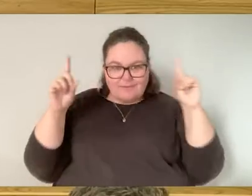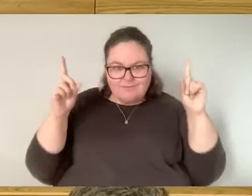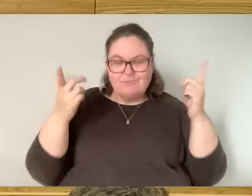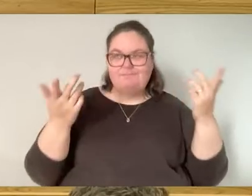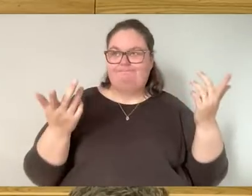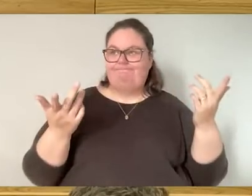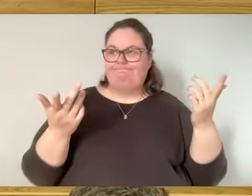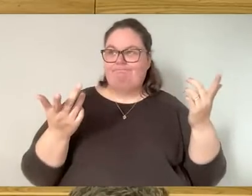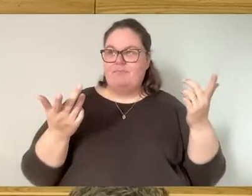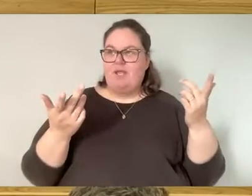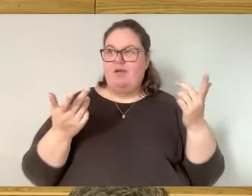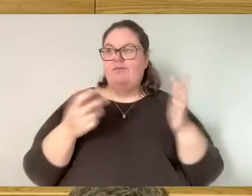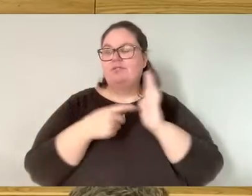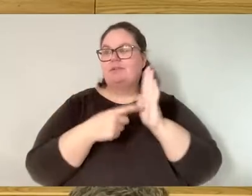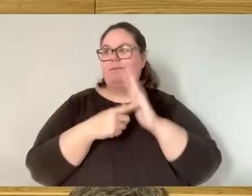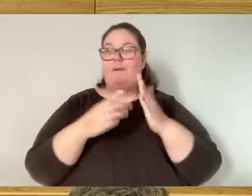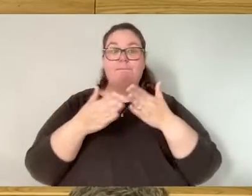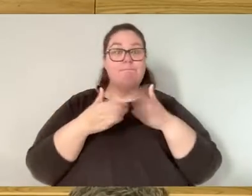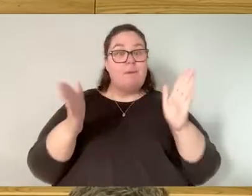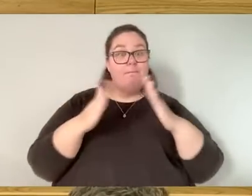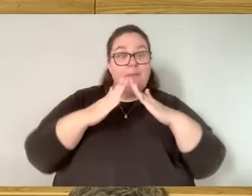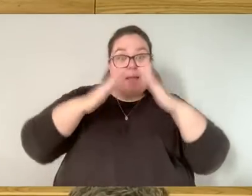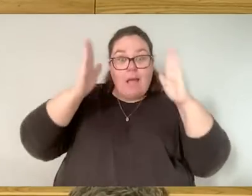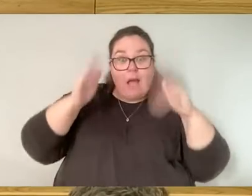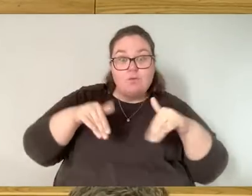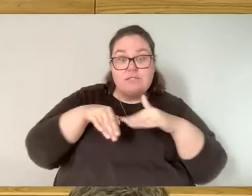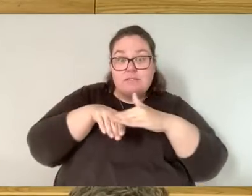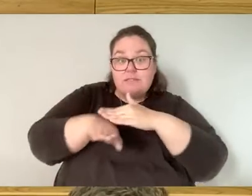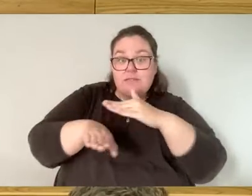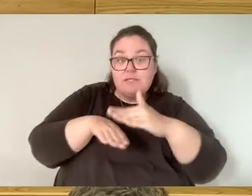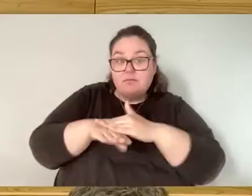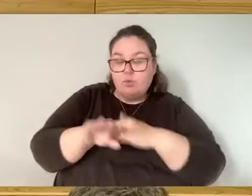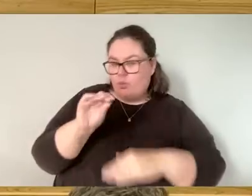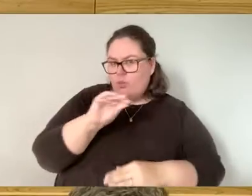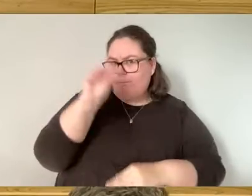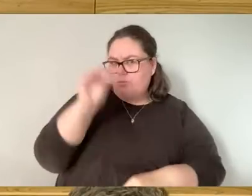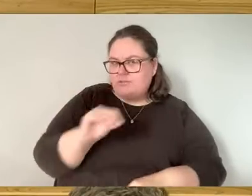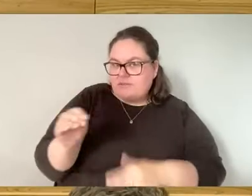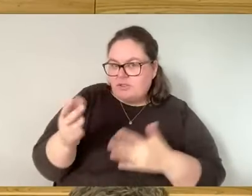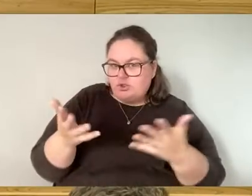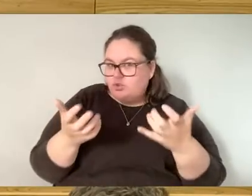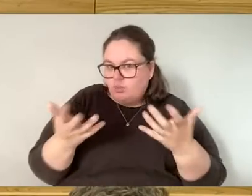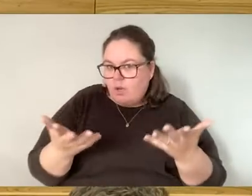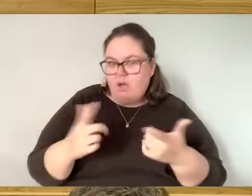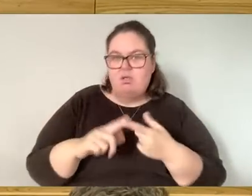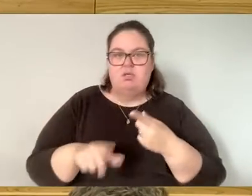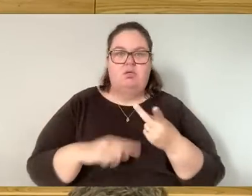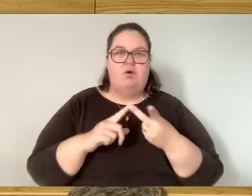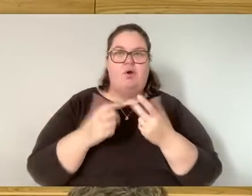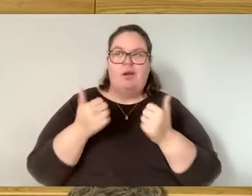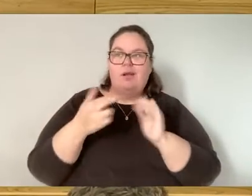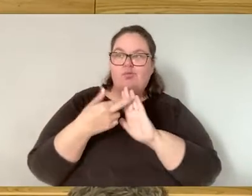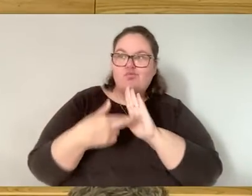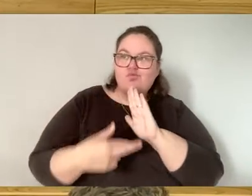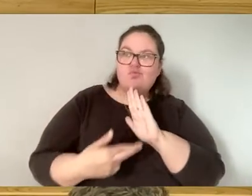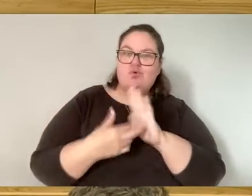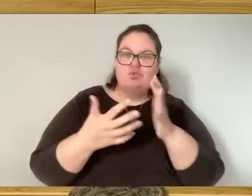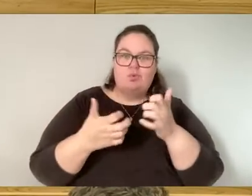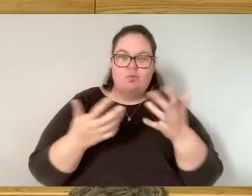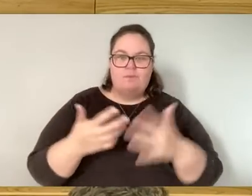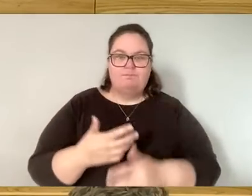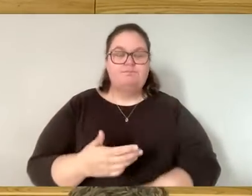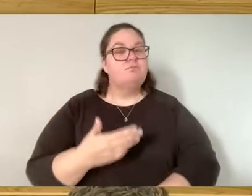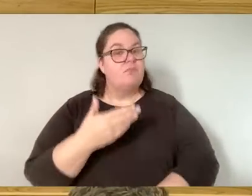public housing units, for example, that you're hoping to have accessible, or any type of regulation? Thank you very much for